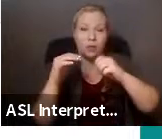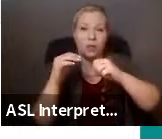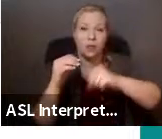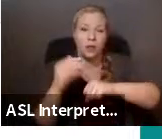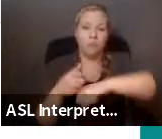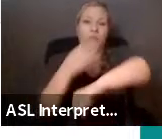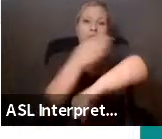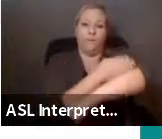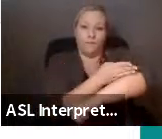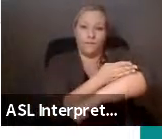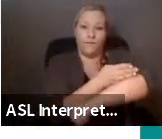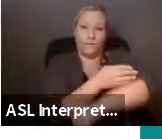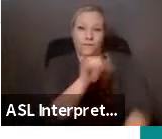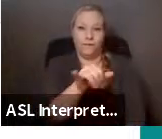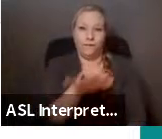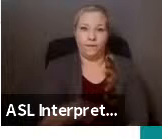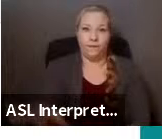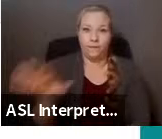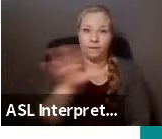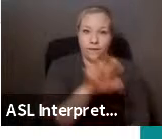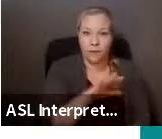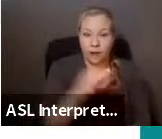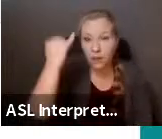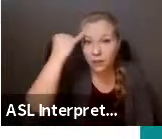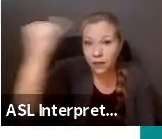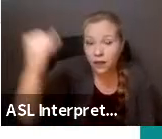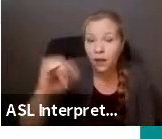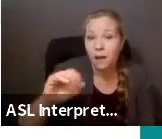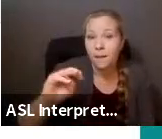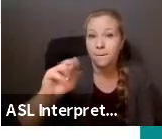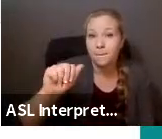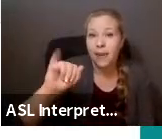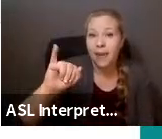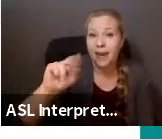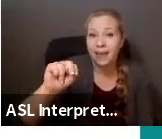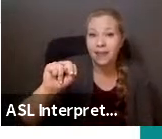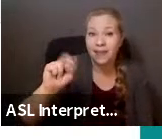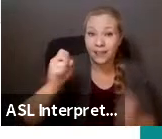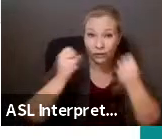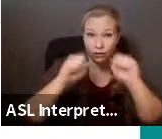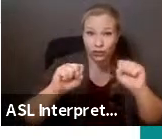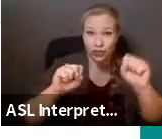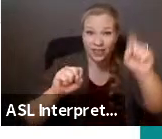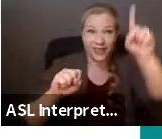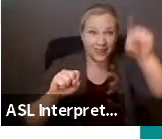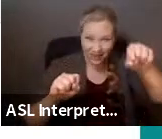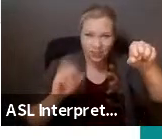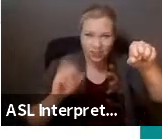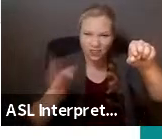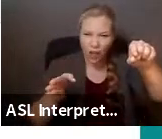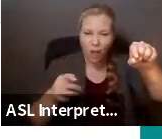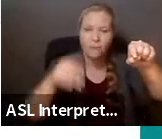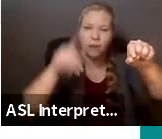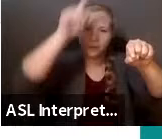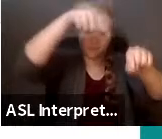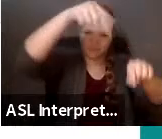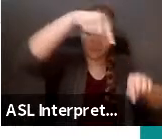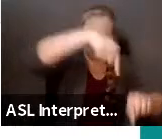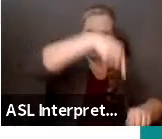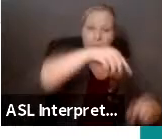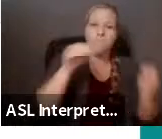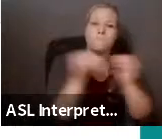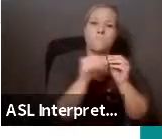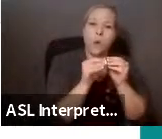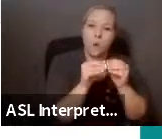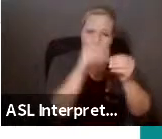be extended so that it reaches down to the waterfront, and there will be a realignment of Columbia Way where it kind of curves around